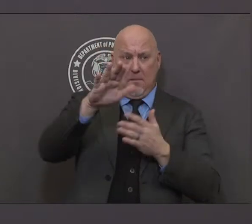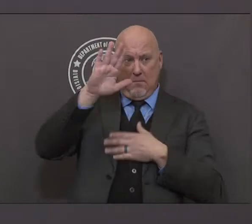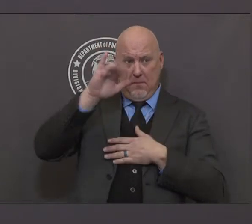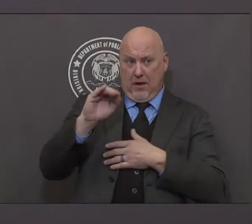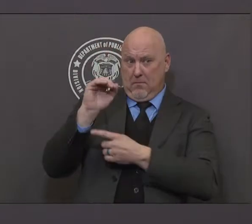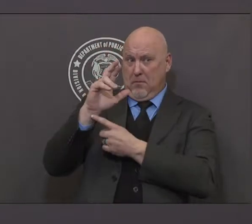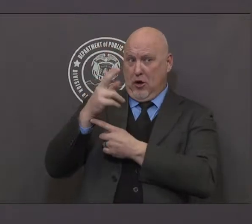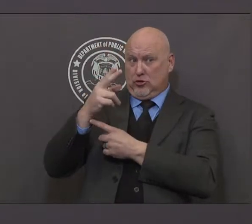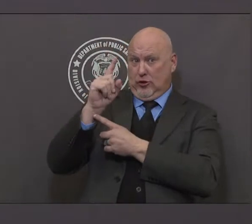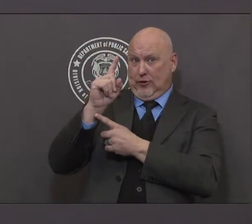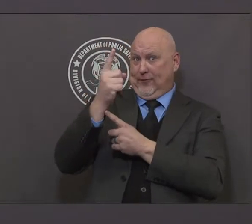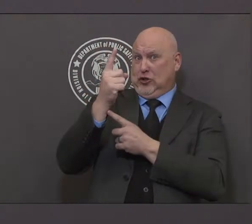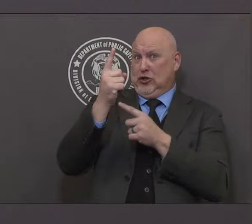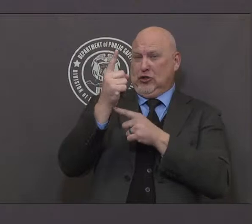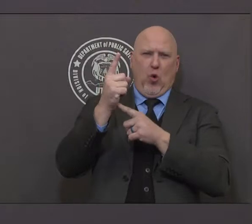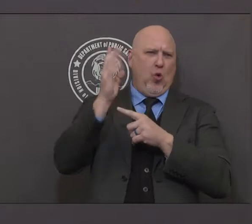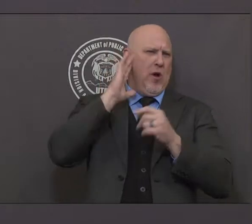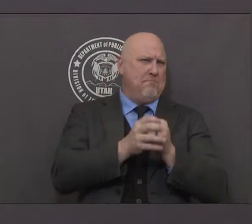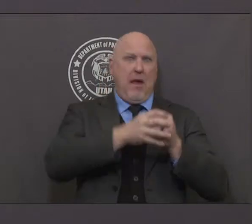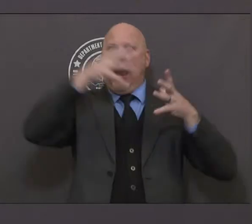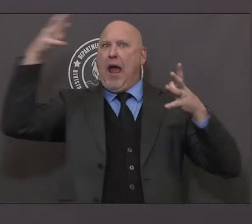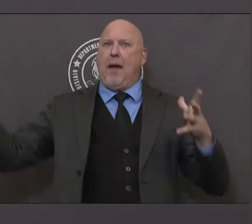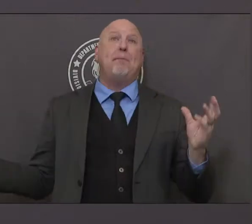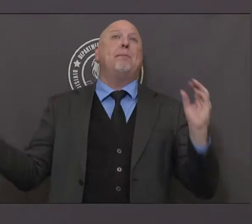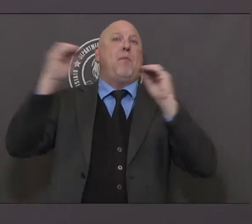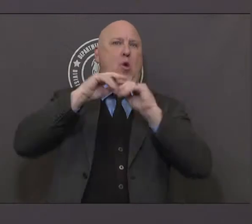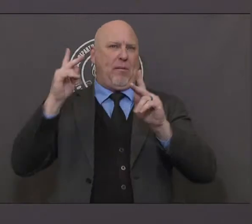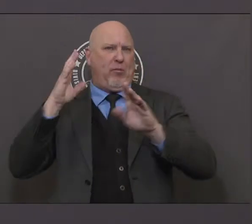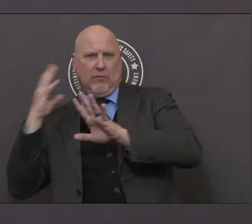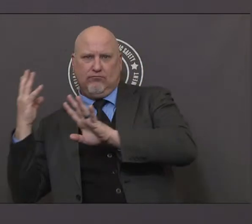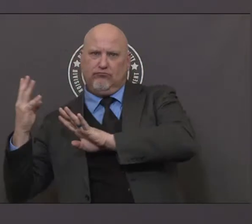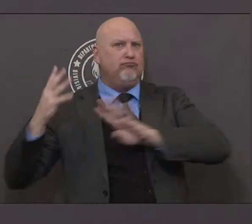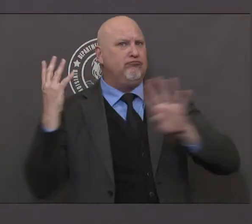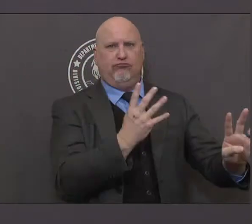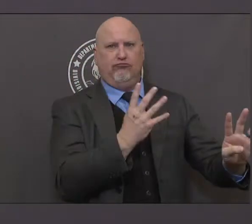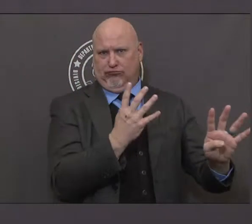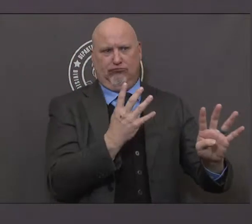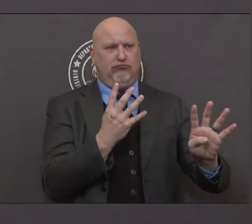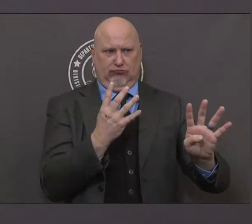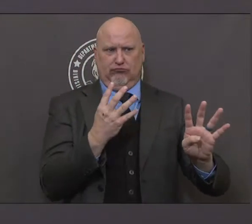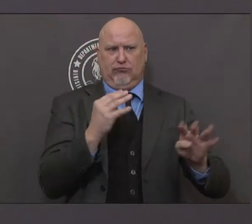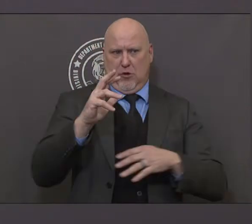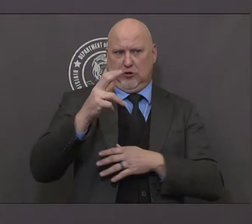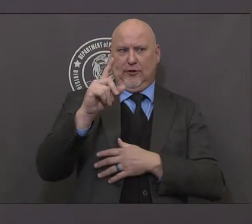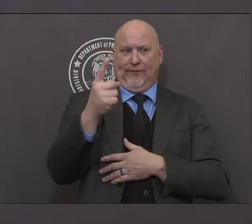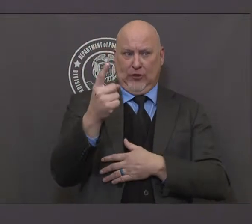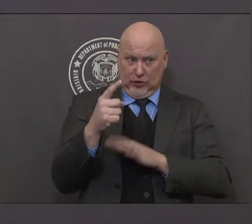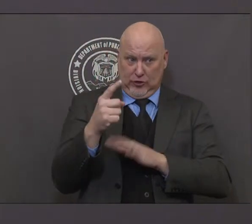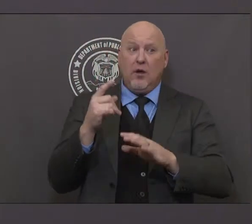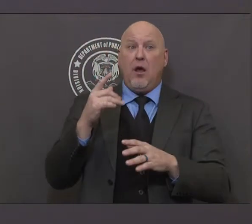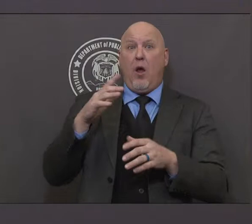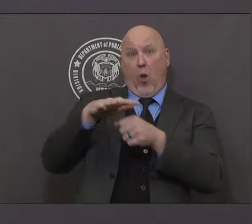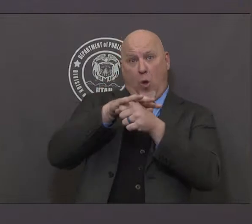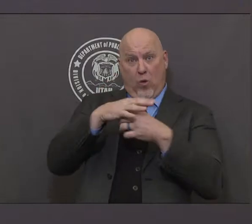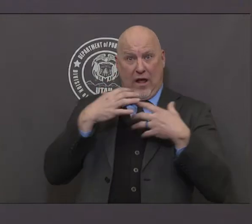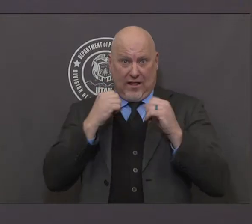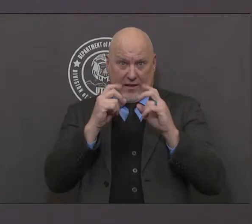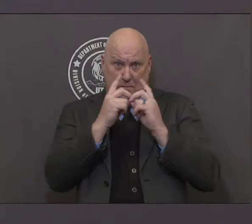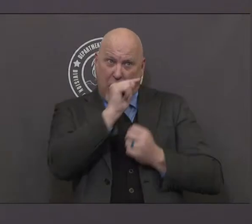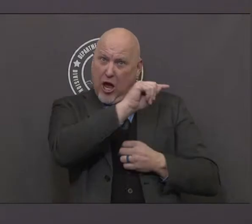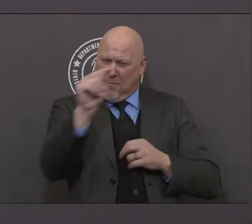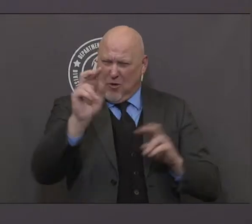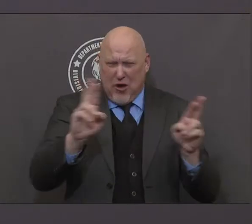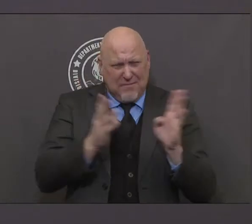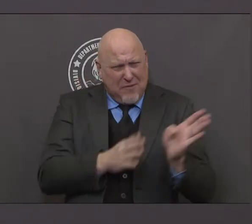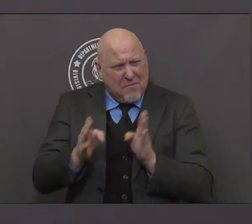every week. And our local health departments have just been doing a heroic job of getting these vaccines in arms every single week. And again,